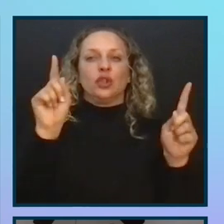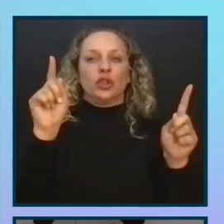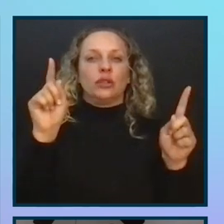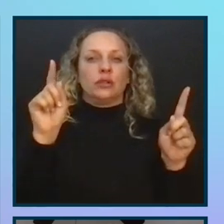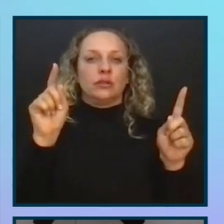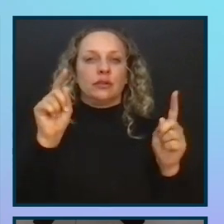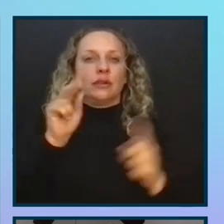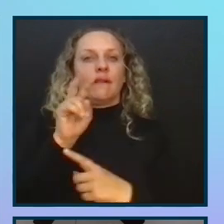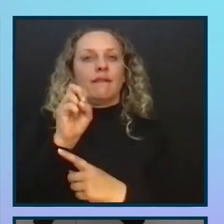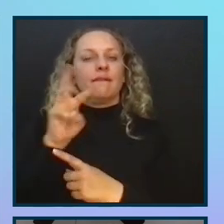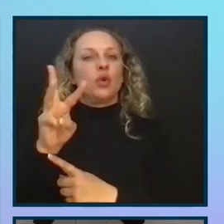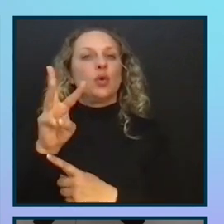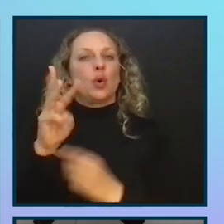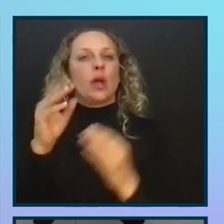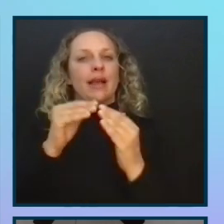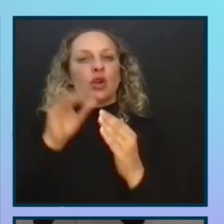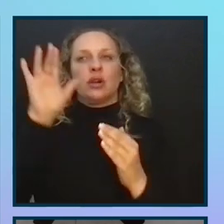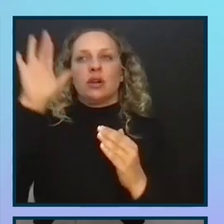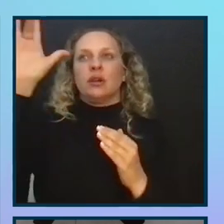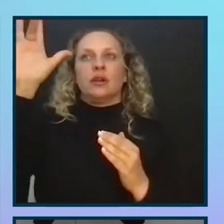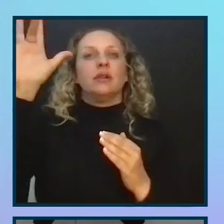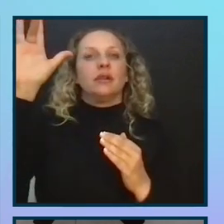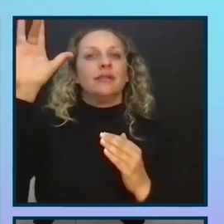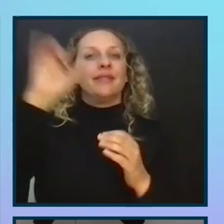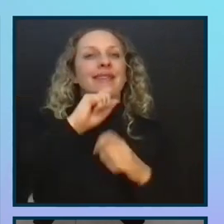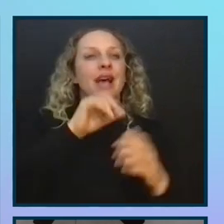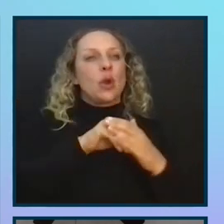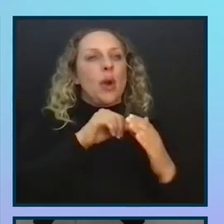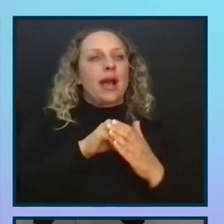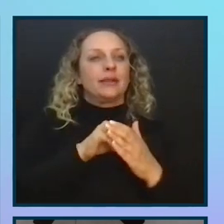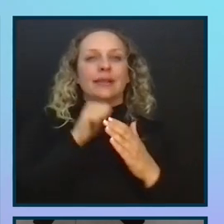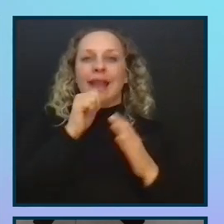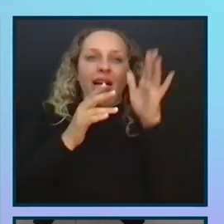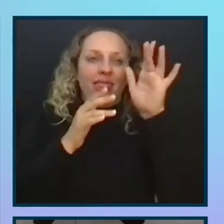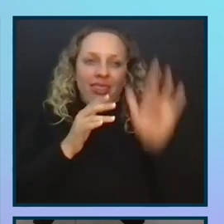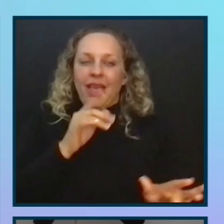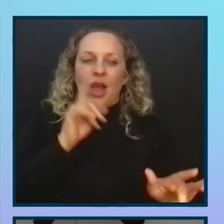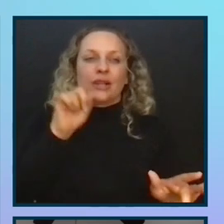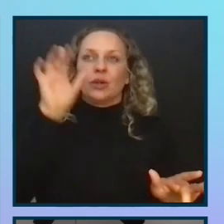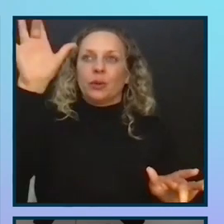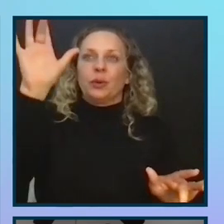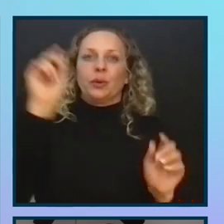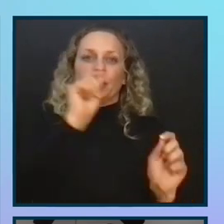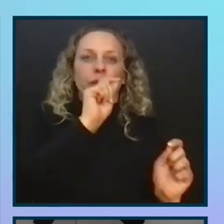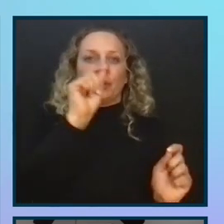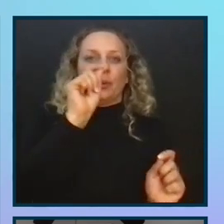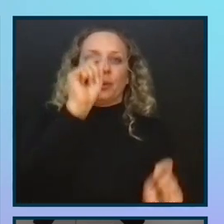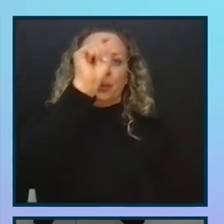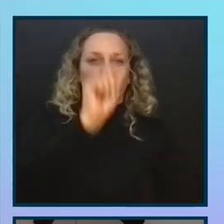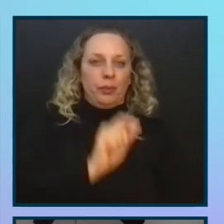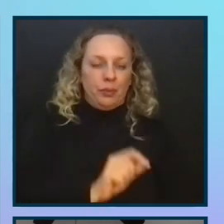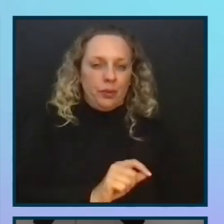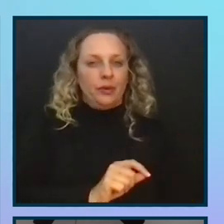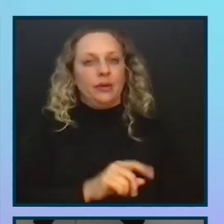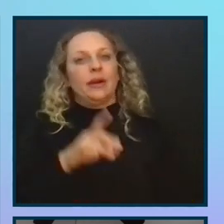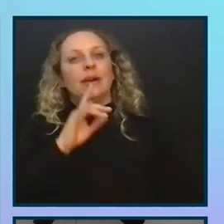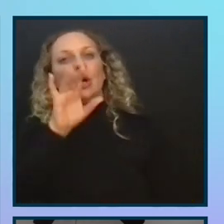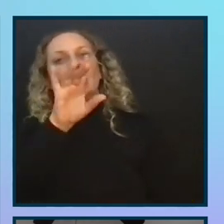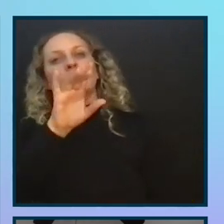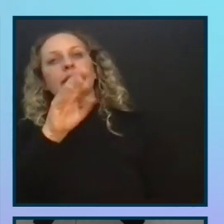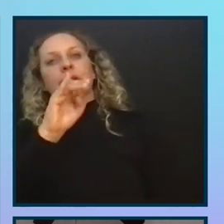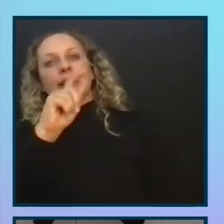level. One of the largest differences is there are additional actions available for selected items, such as select